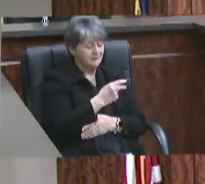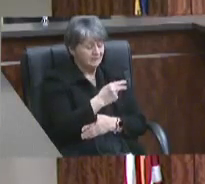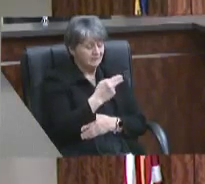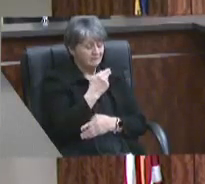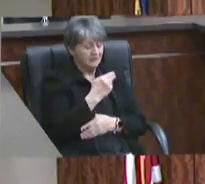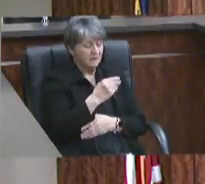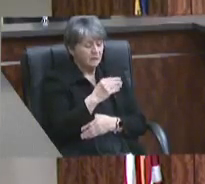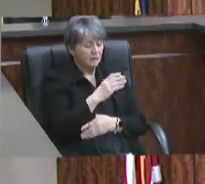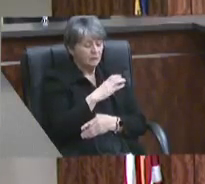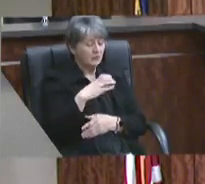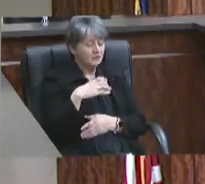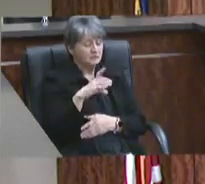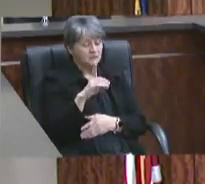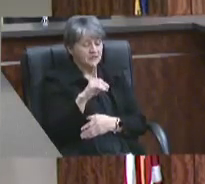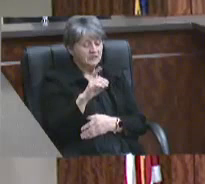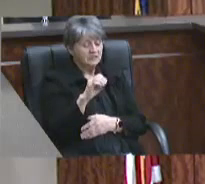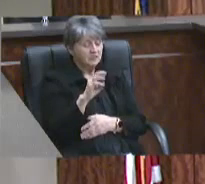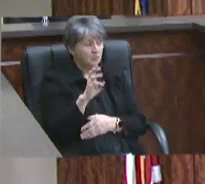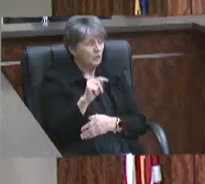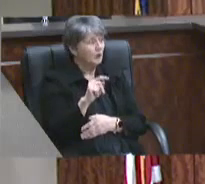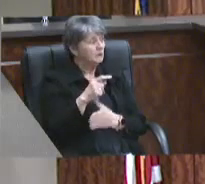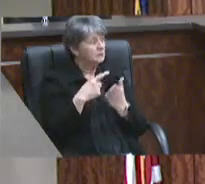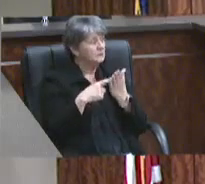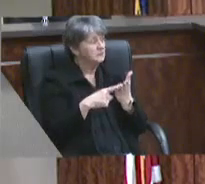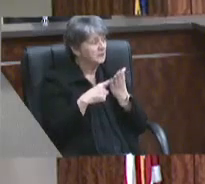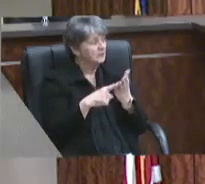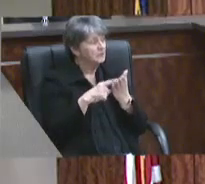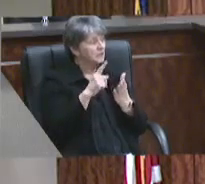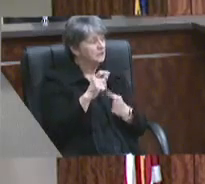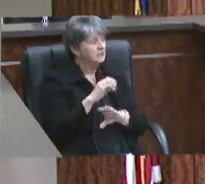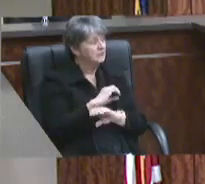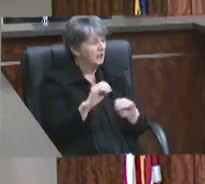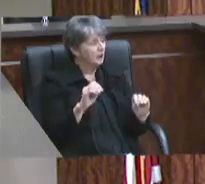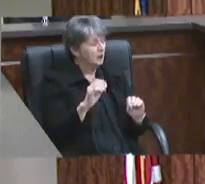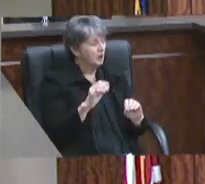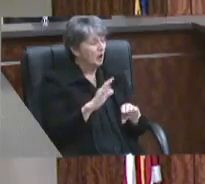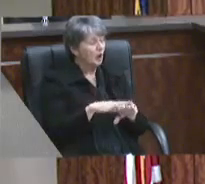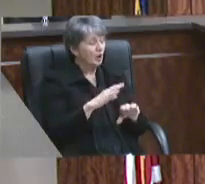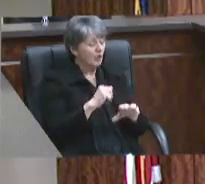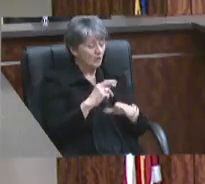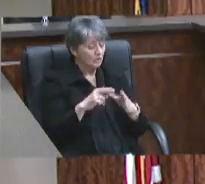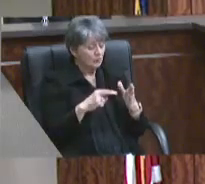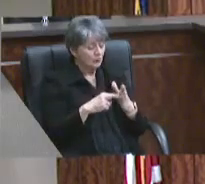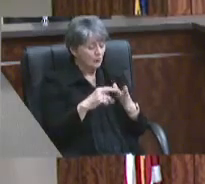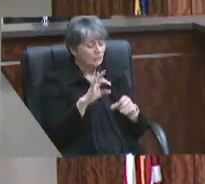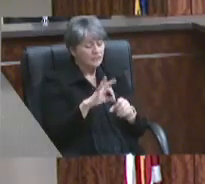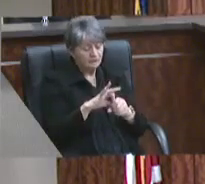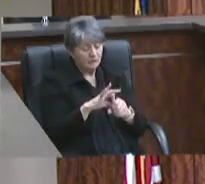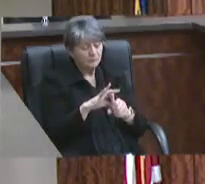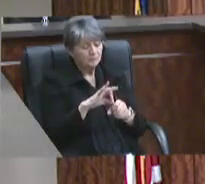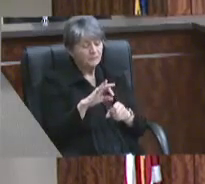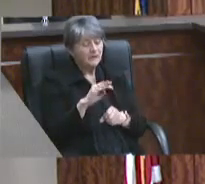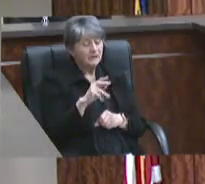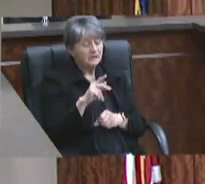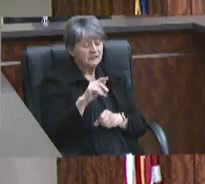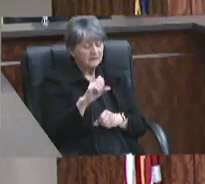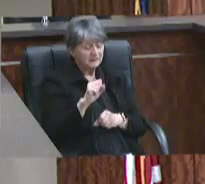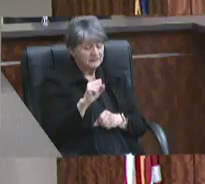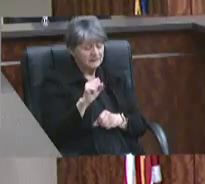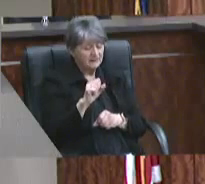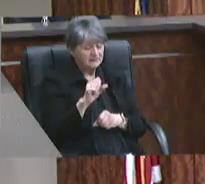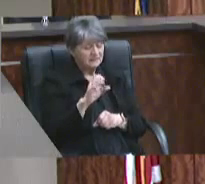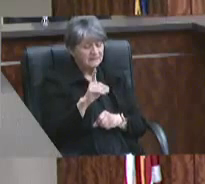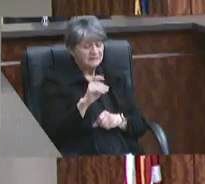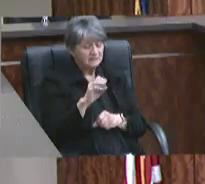Councilman DeWalt. Any discussion? Seeing none, Ms. Rao, please call for the vote. Miss Nicholas? Yes.